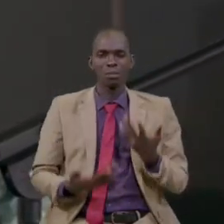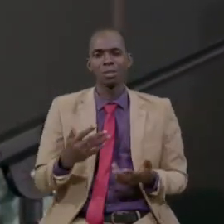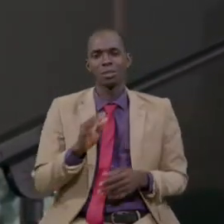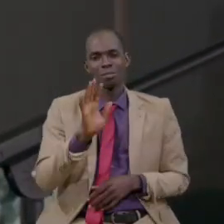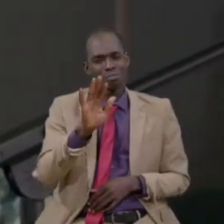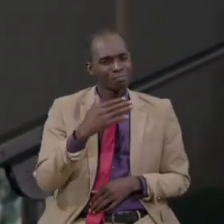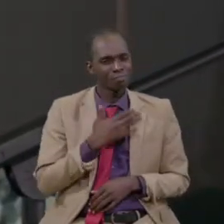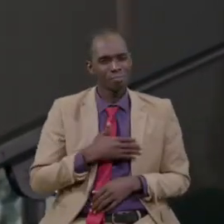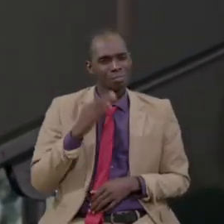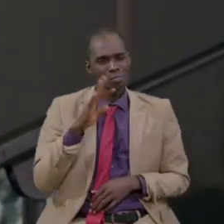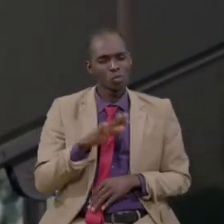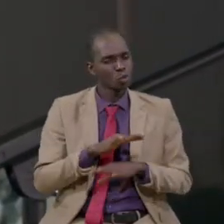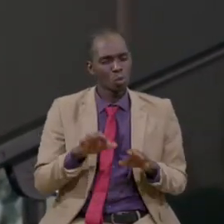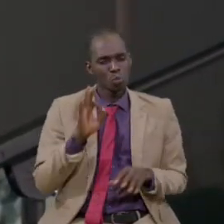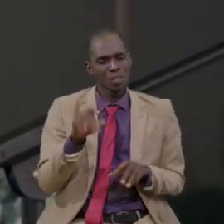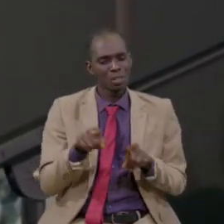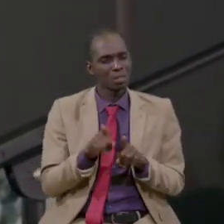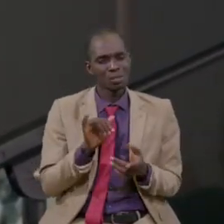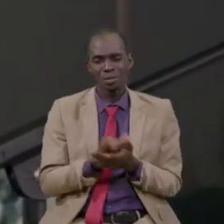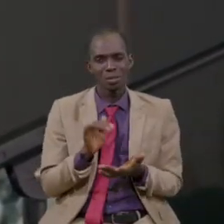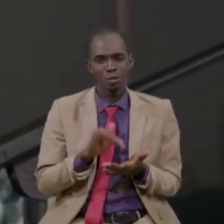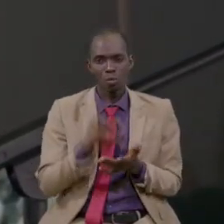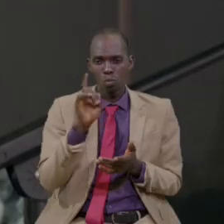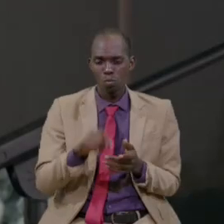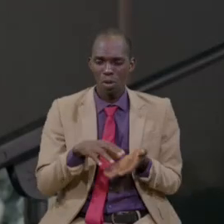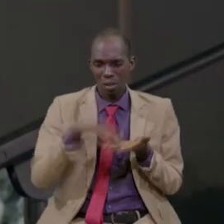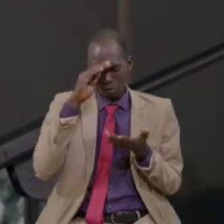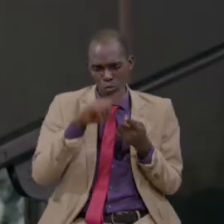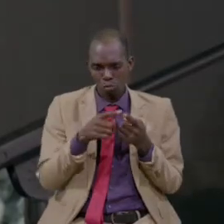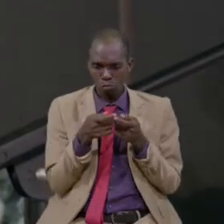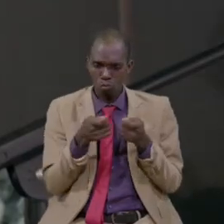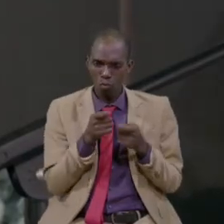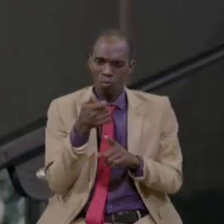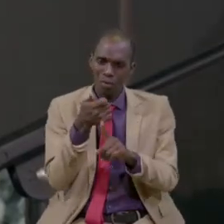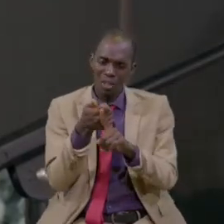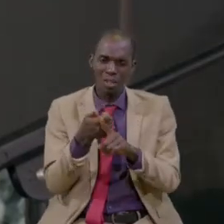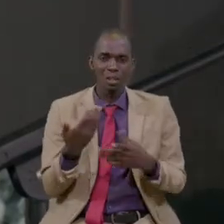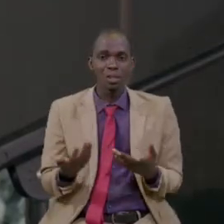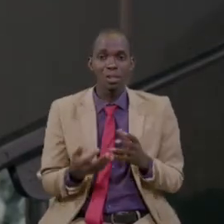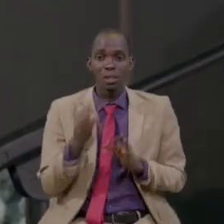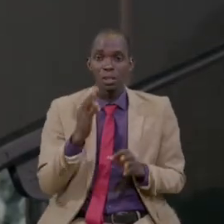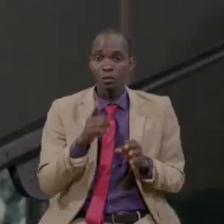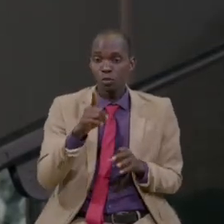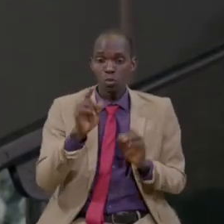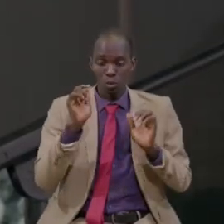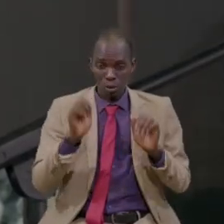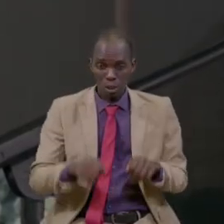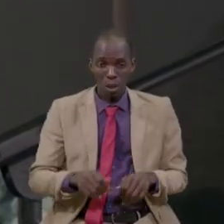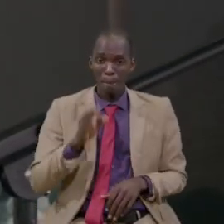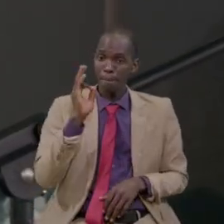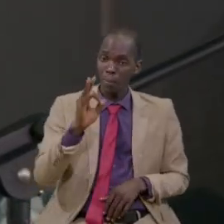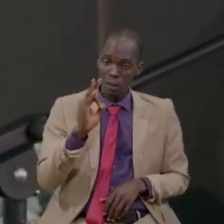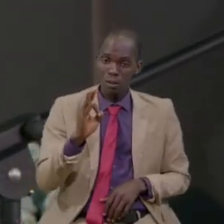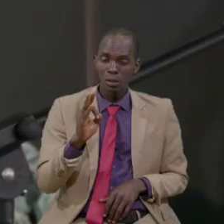that. Control yourself. If you cannot do without pointing your hand, put your hand in your pocket.